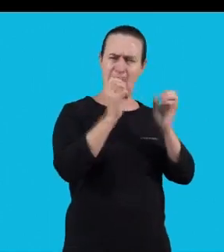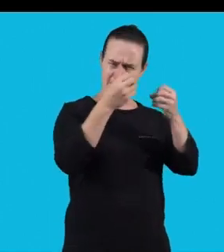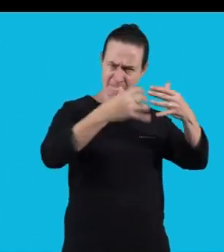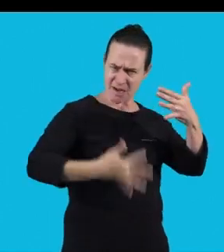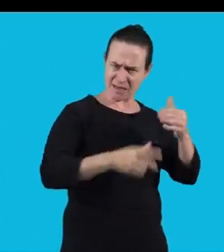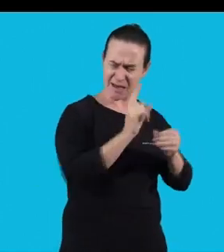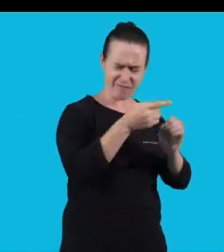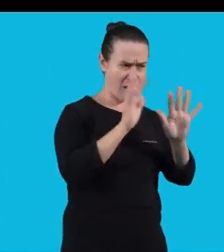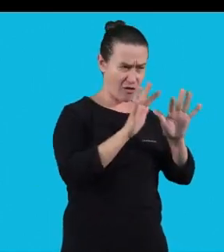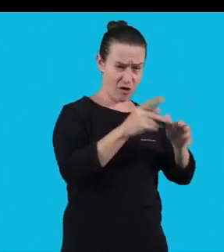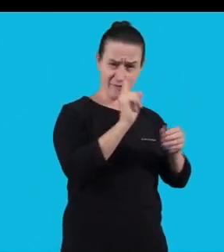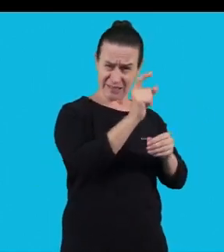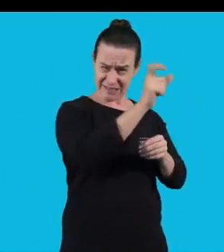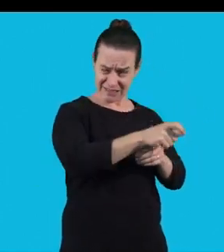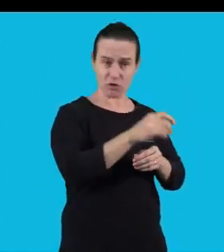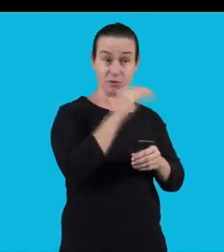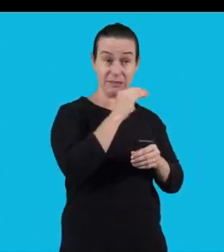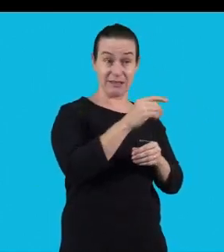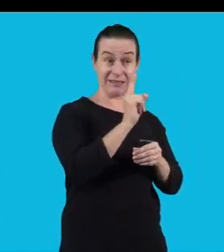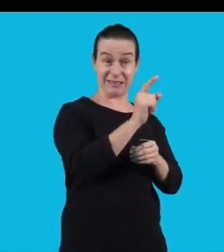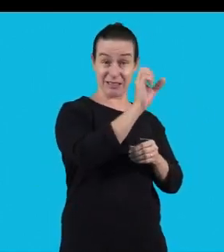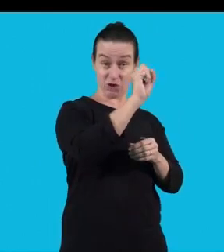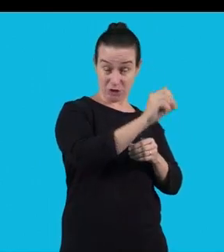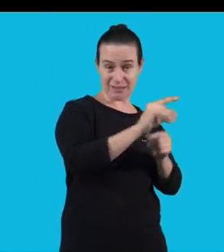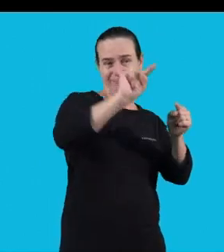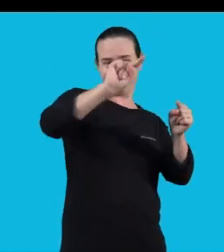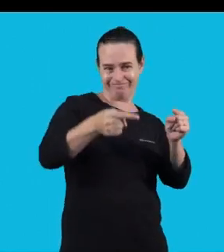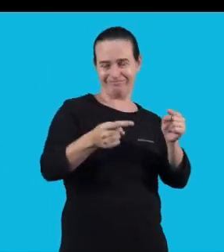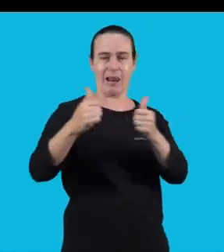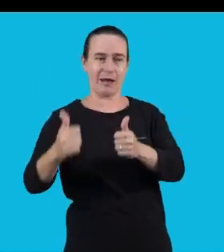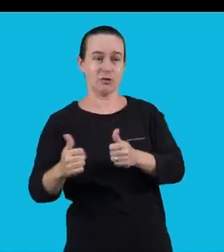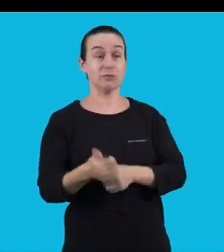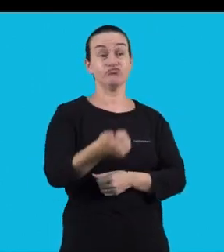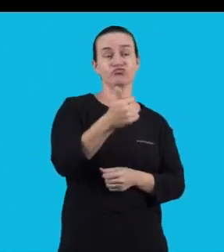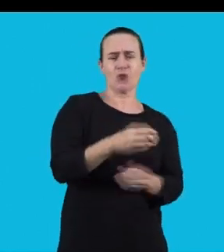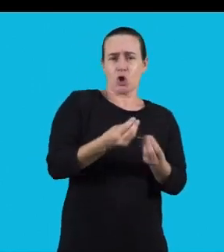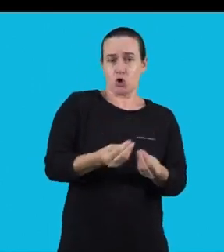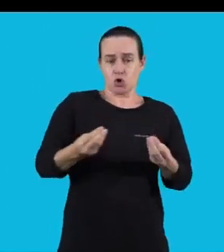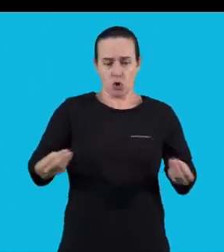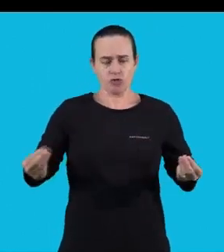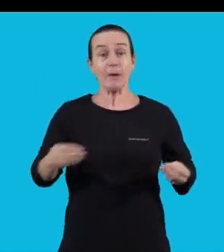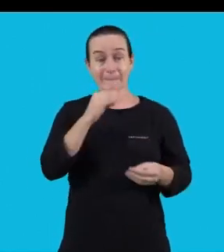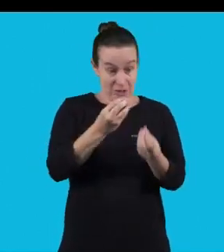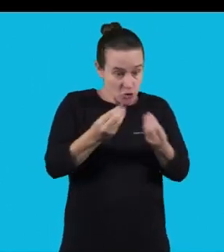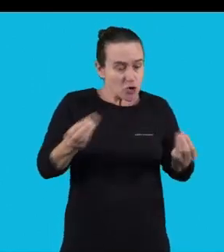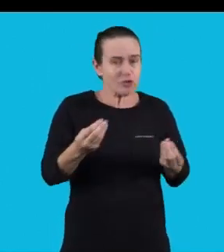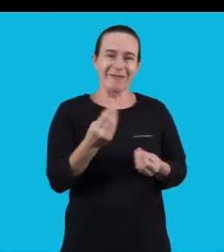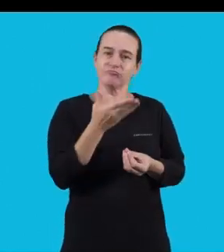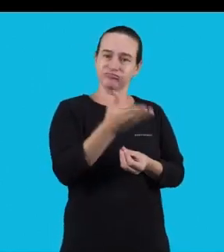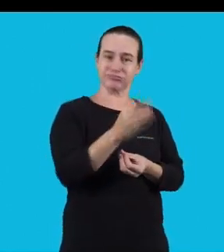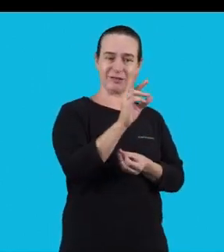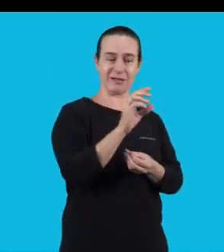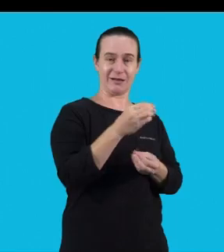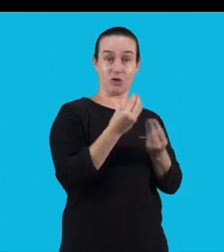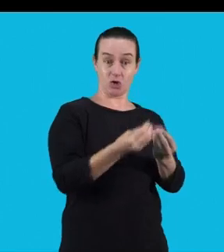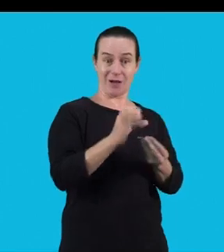the apostrophe goes after. And the children's toys are scattered, Children does not end on an S, although it is plural,